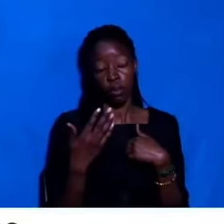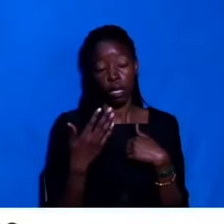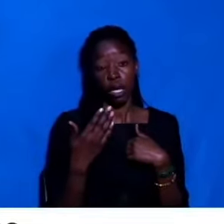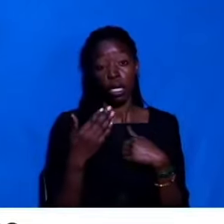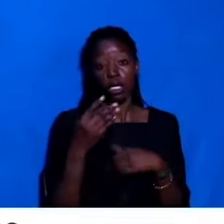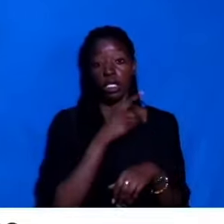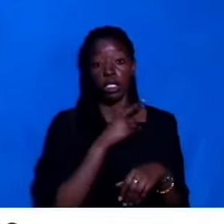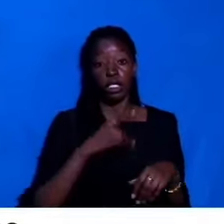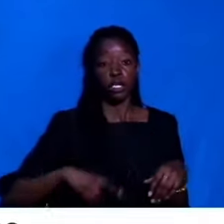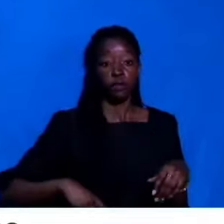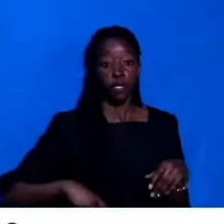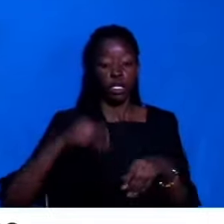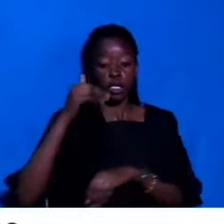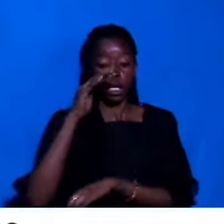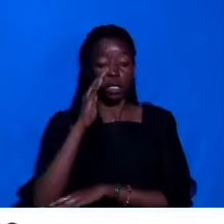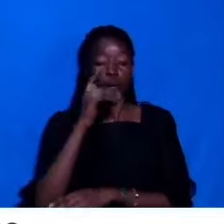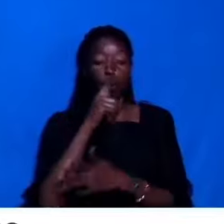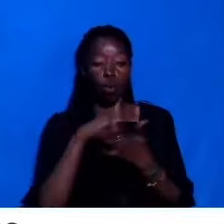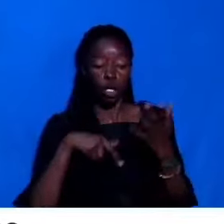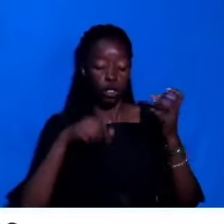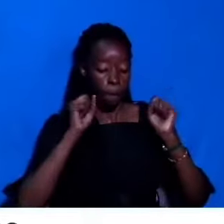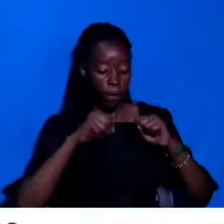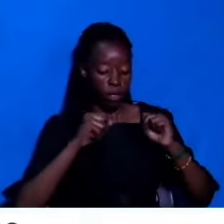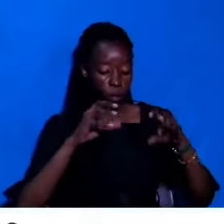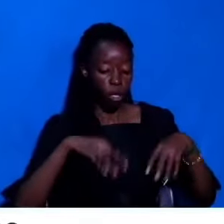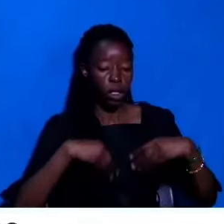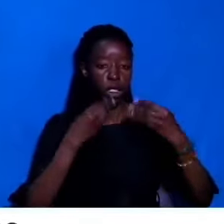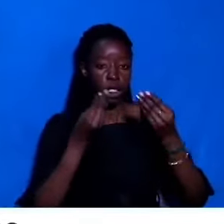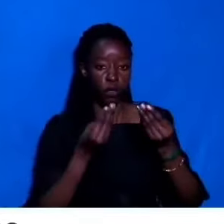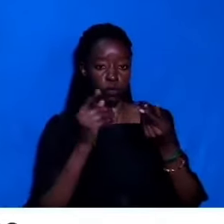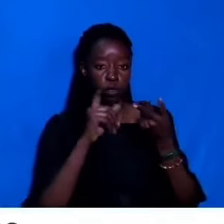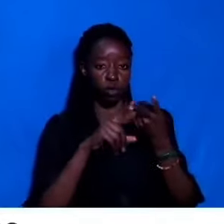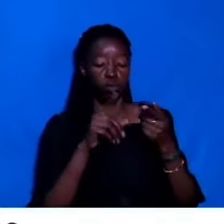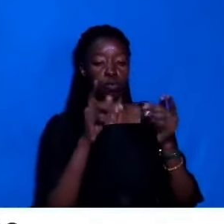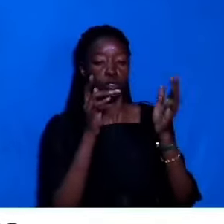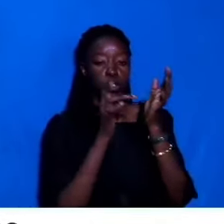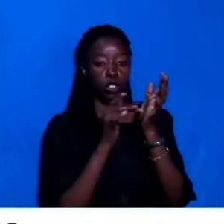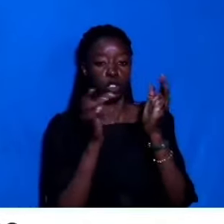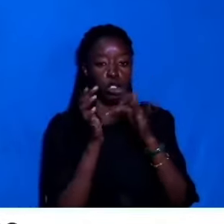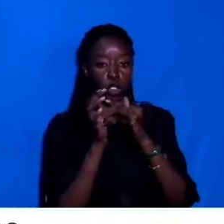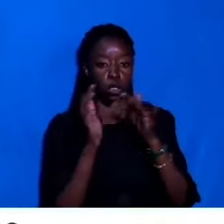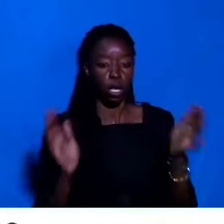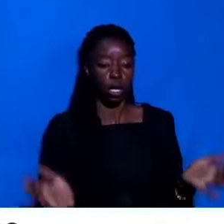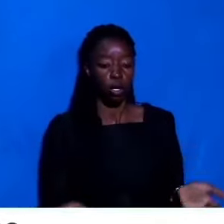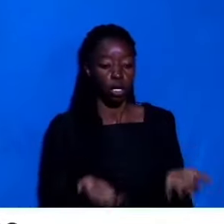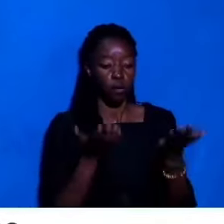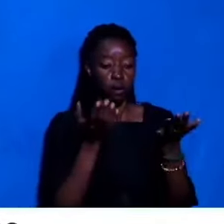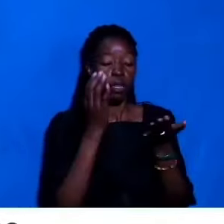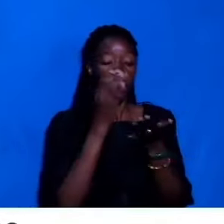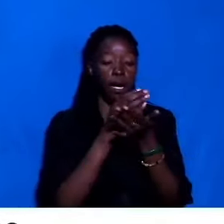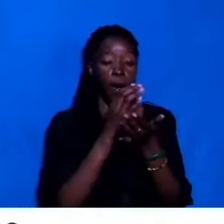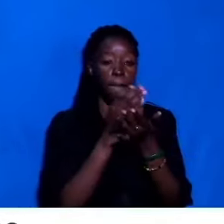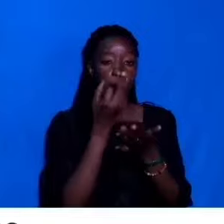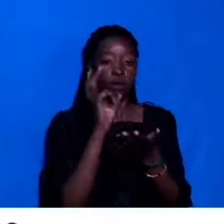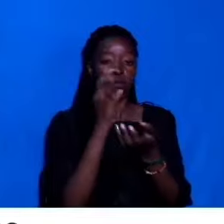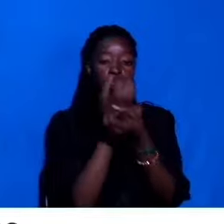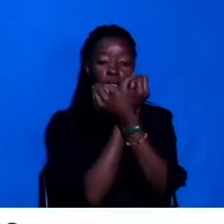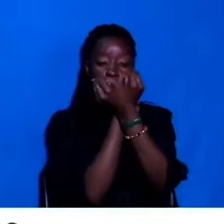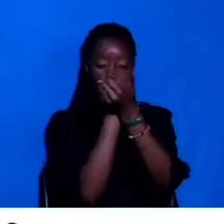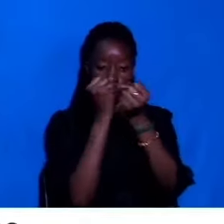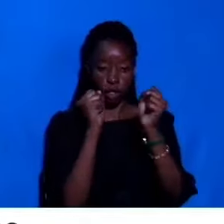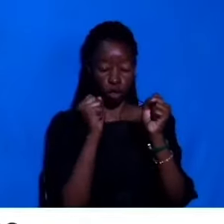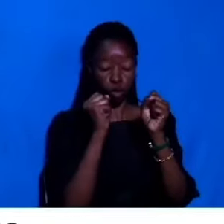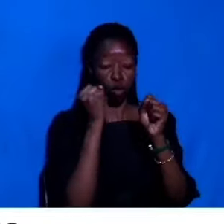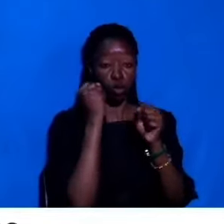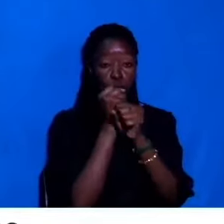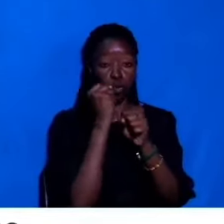dukira Jehovah? What shall I render unto Jehovah? I will lift up the cup of salvation. I will do it in public. And